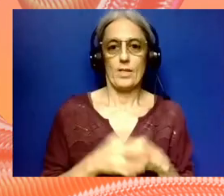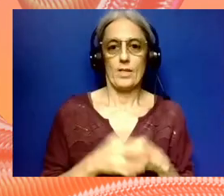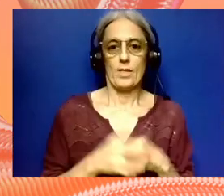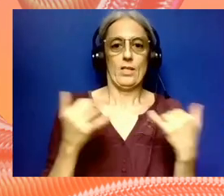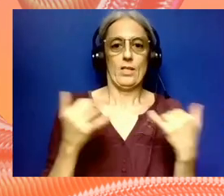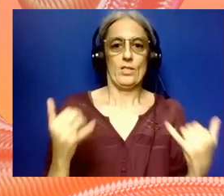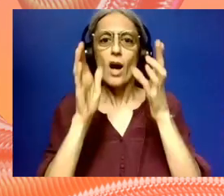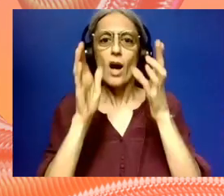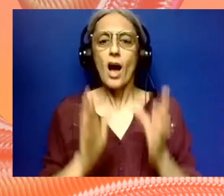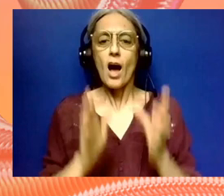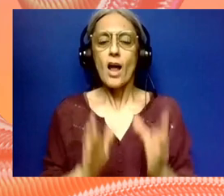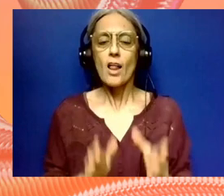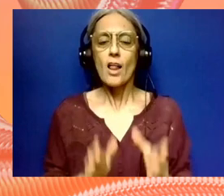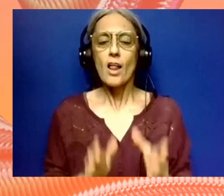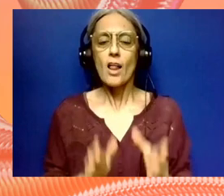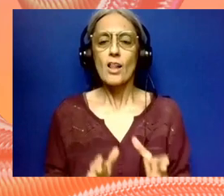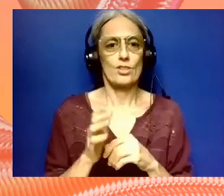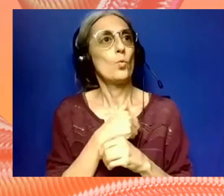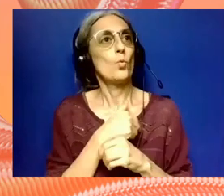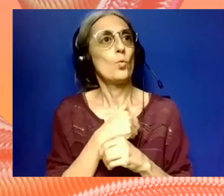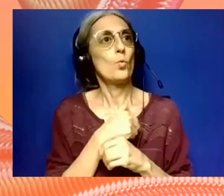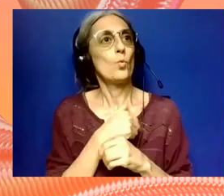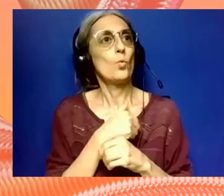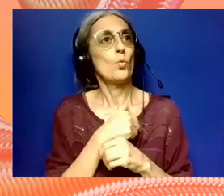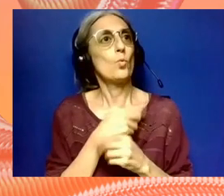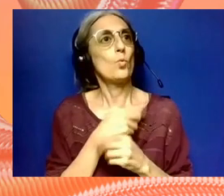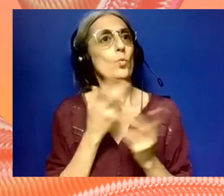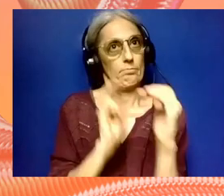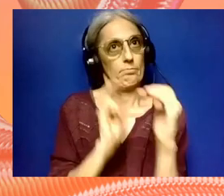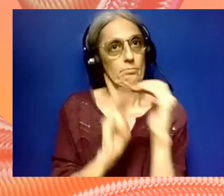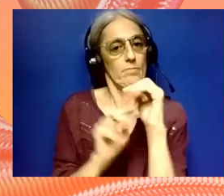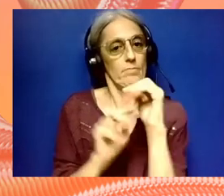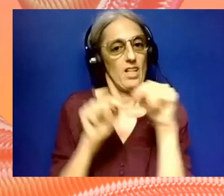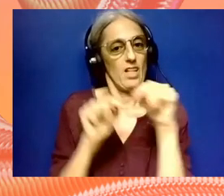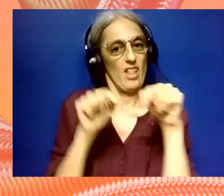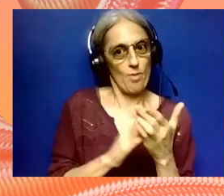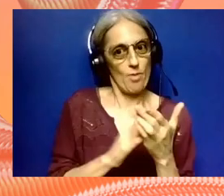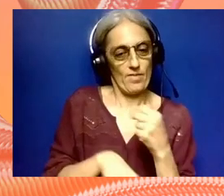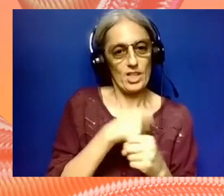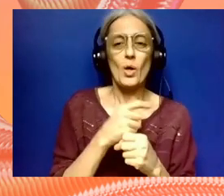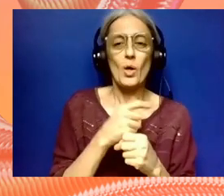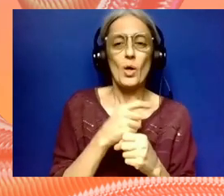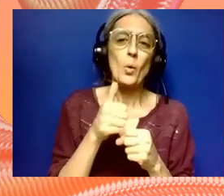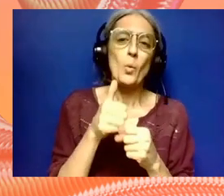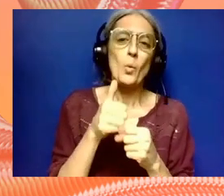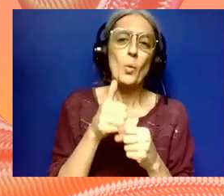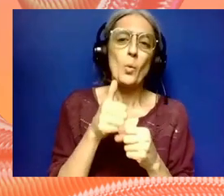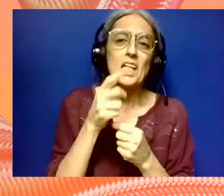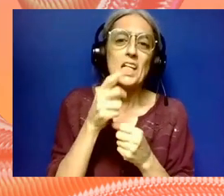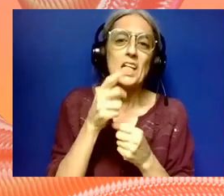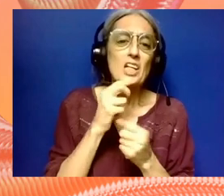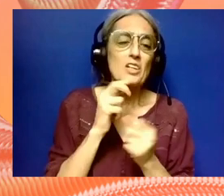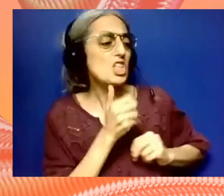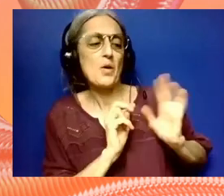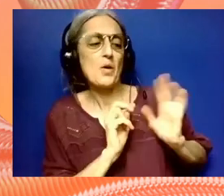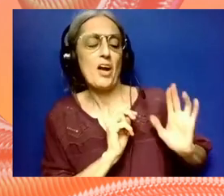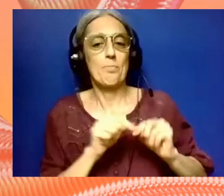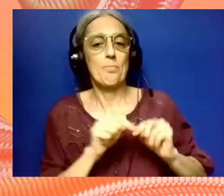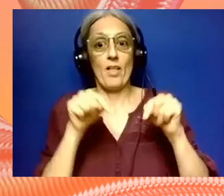our eye on this piece of the year, not necessarily in the beginning, although the beginning, Saturn and Mars traveled together